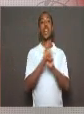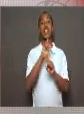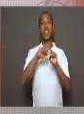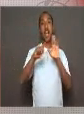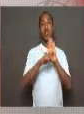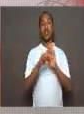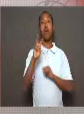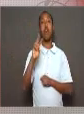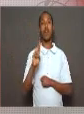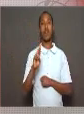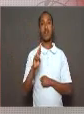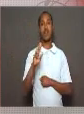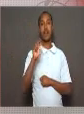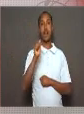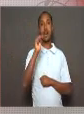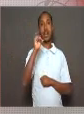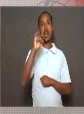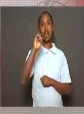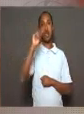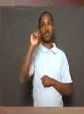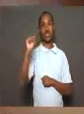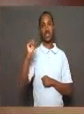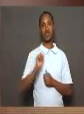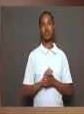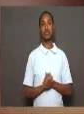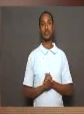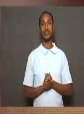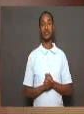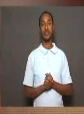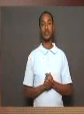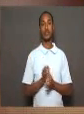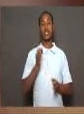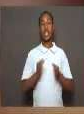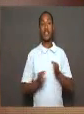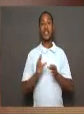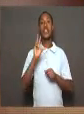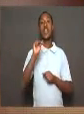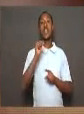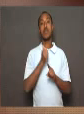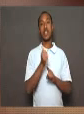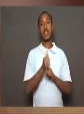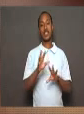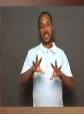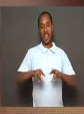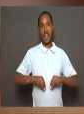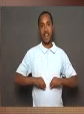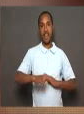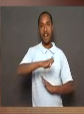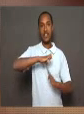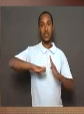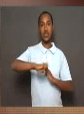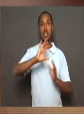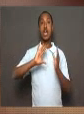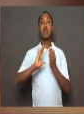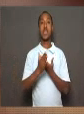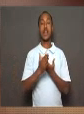ions, or anions. If a non-metal gains an electron,